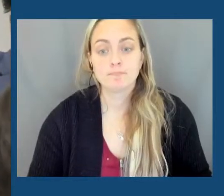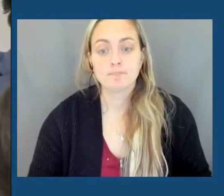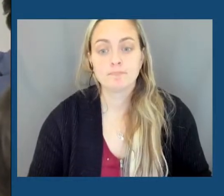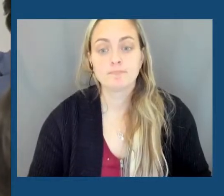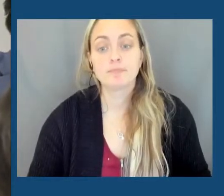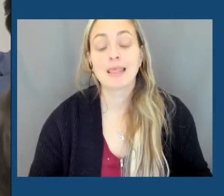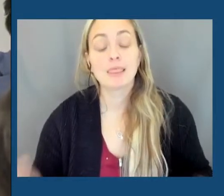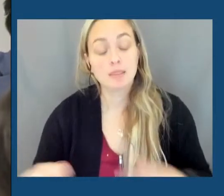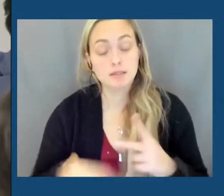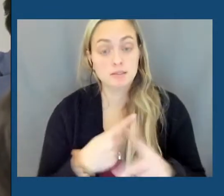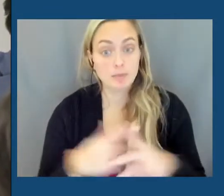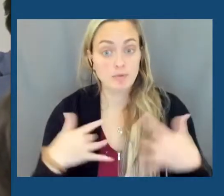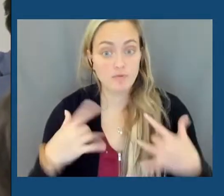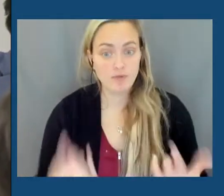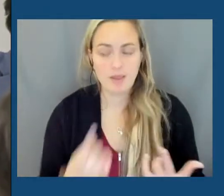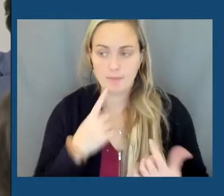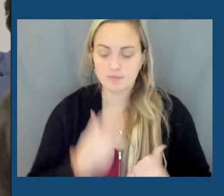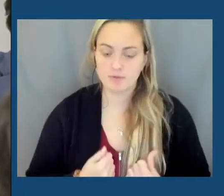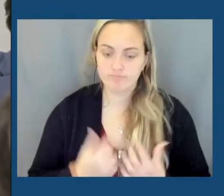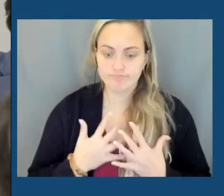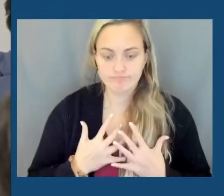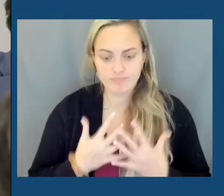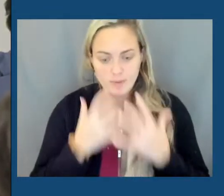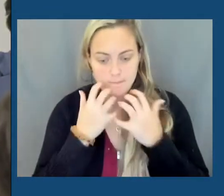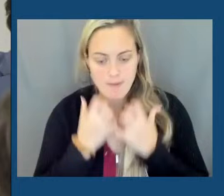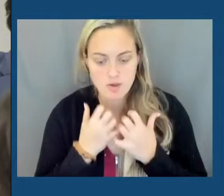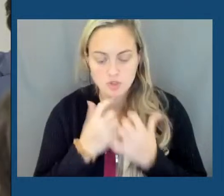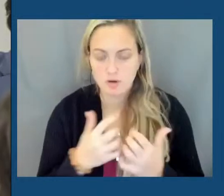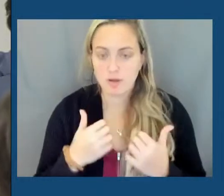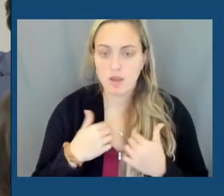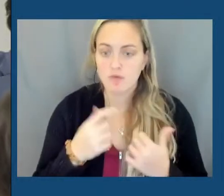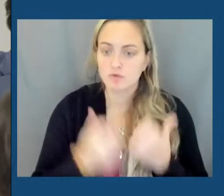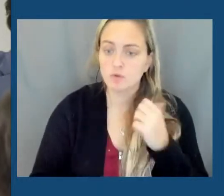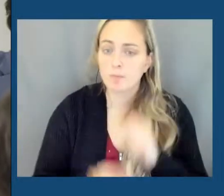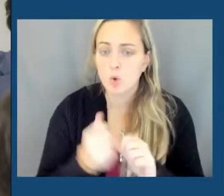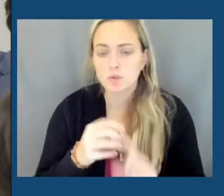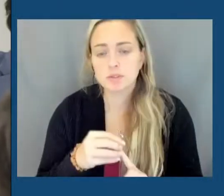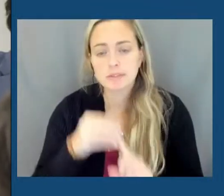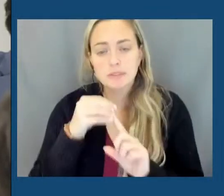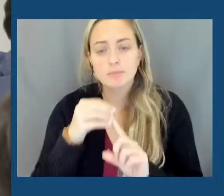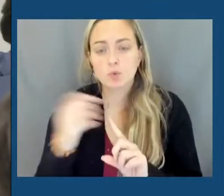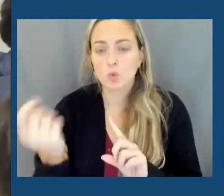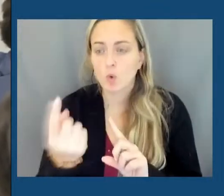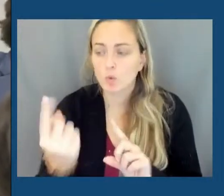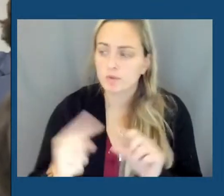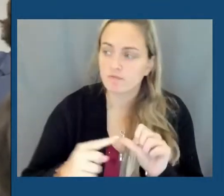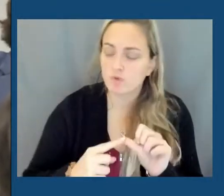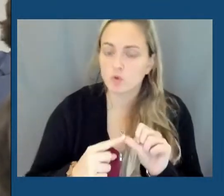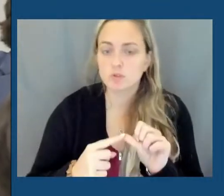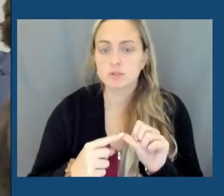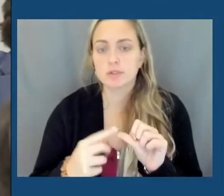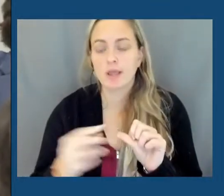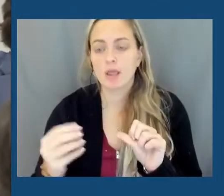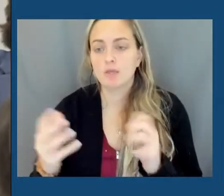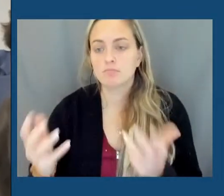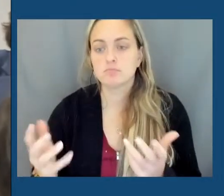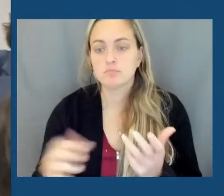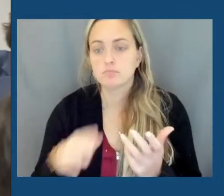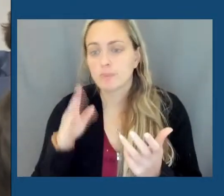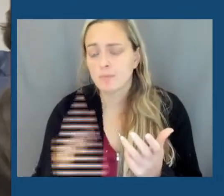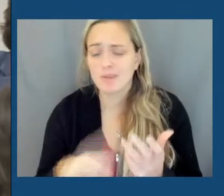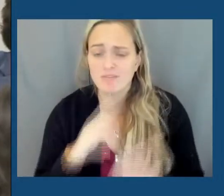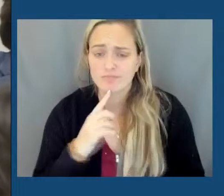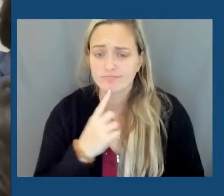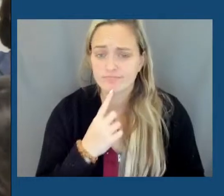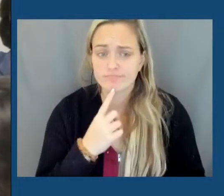have within me, that New York is always the most exceptional. We're always first. And I'm never disappointed,